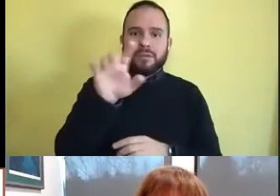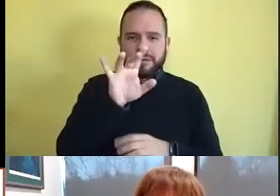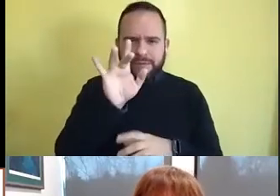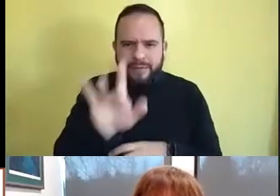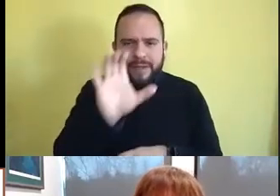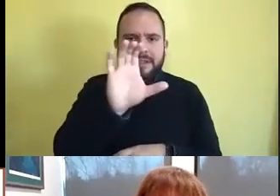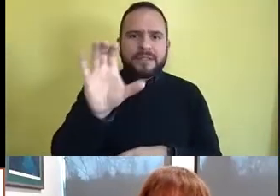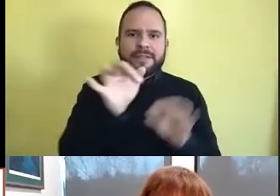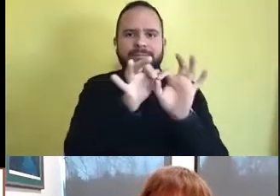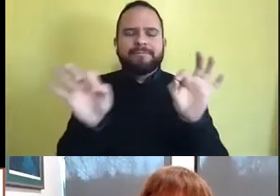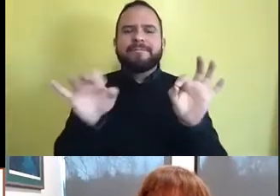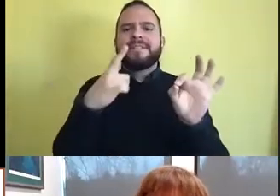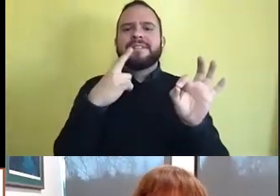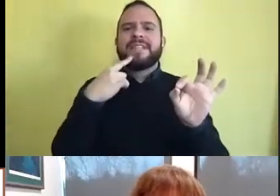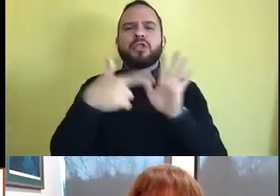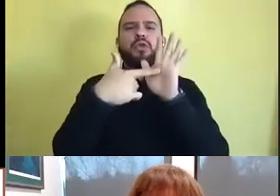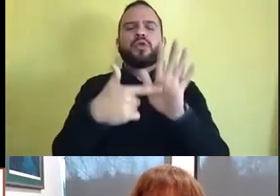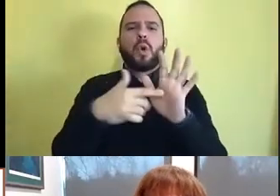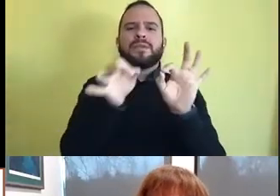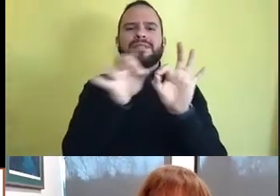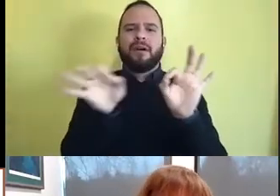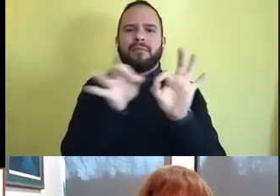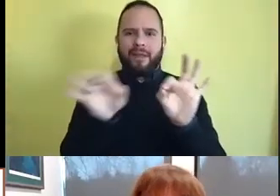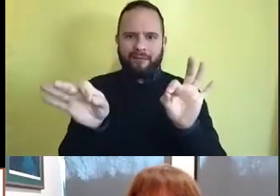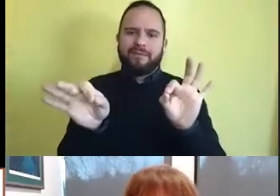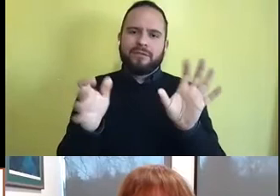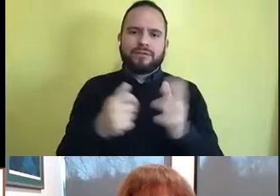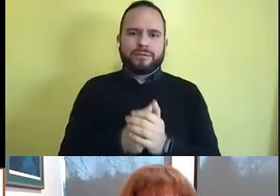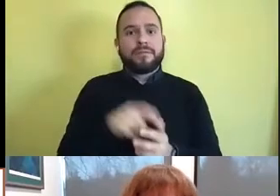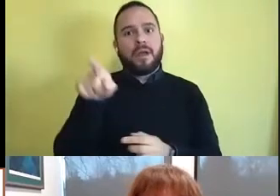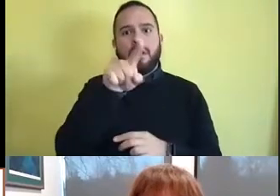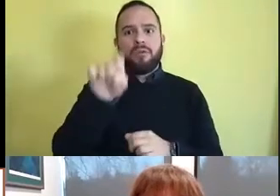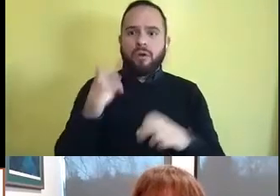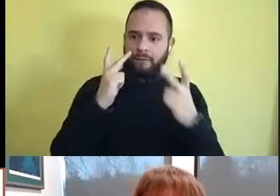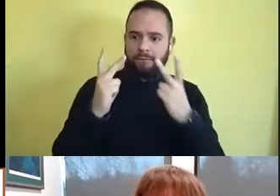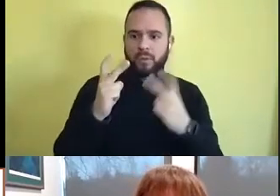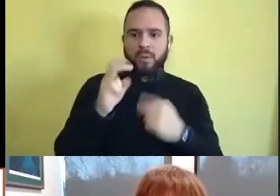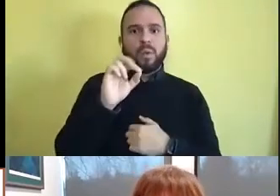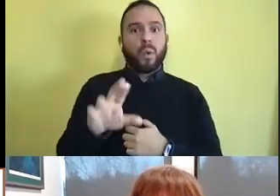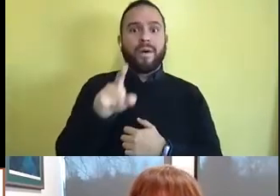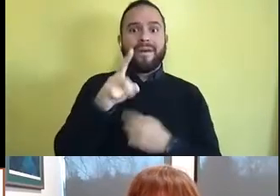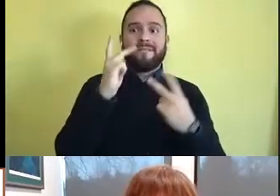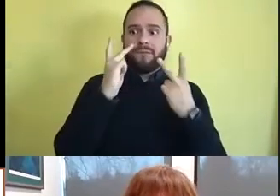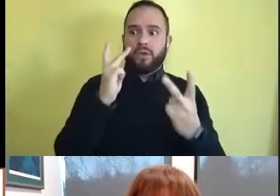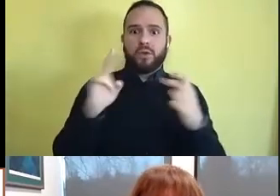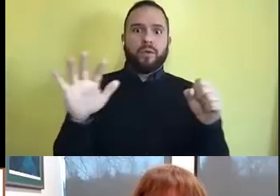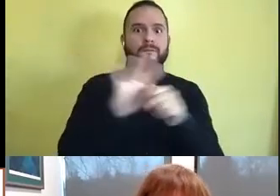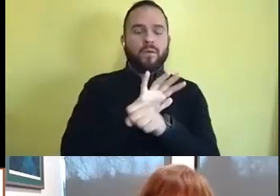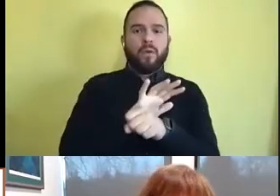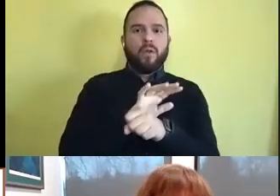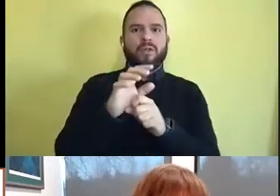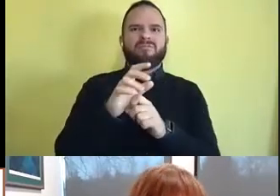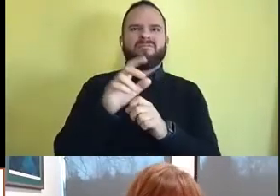show subtitle or subtitles to view, or you can also select the view full transcript to get a